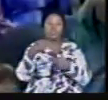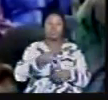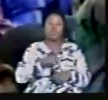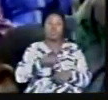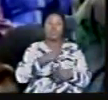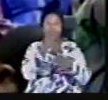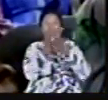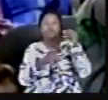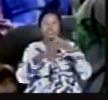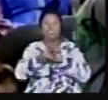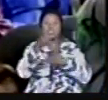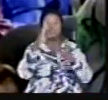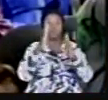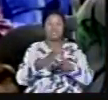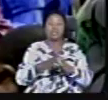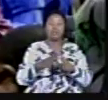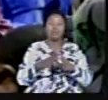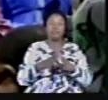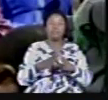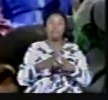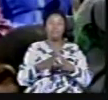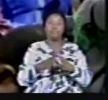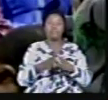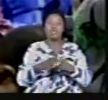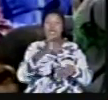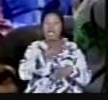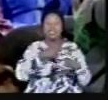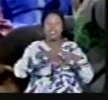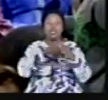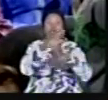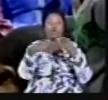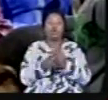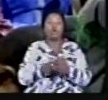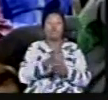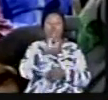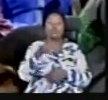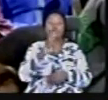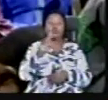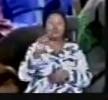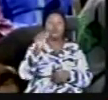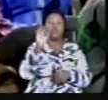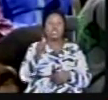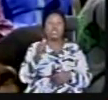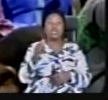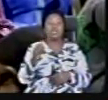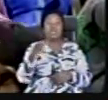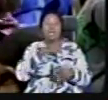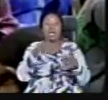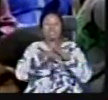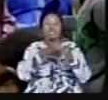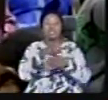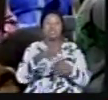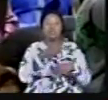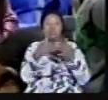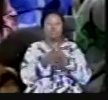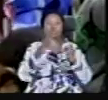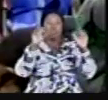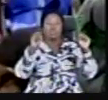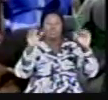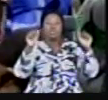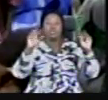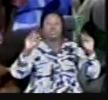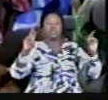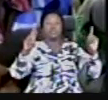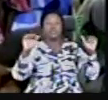in Jerusalem, and in all Judea, and in Samaria, and unto the uttermost